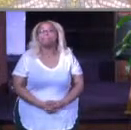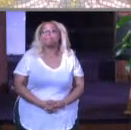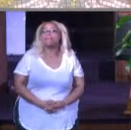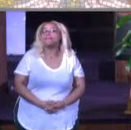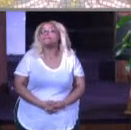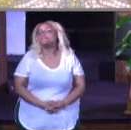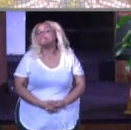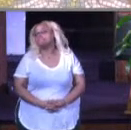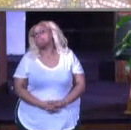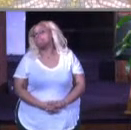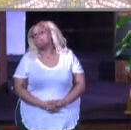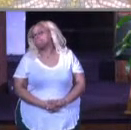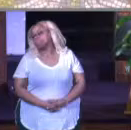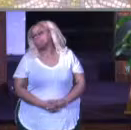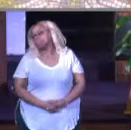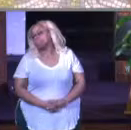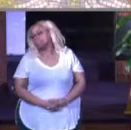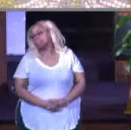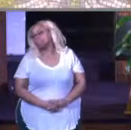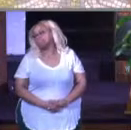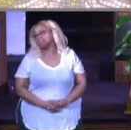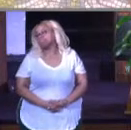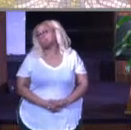a prayer.